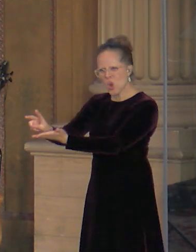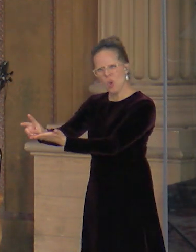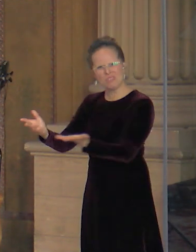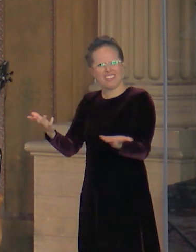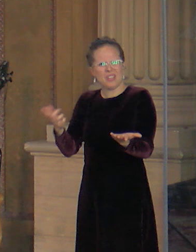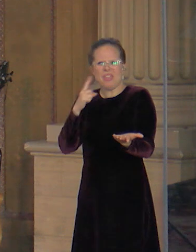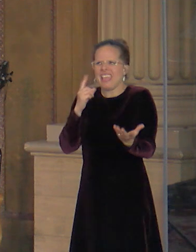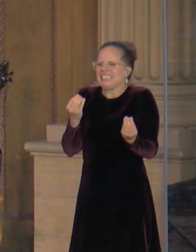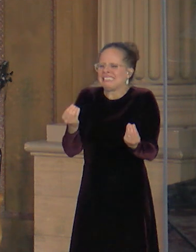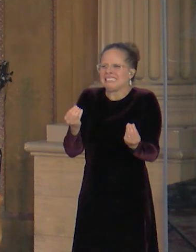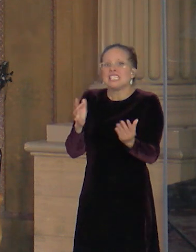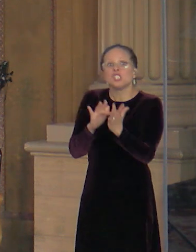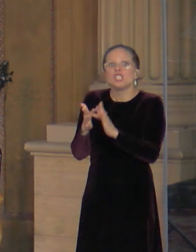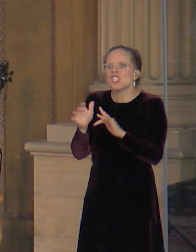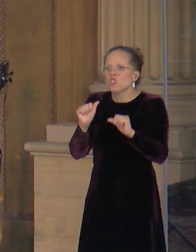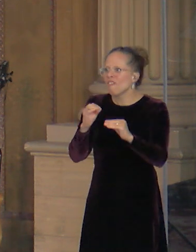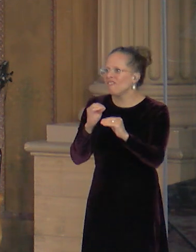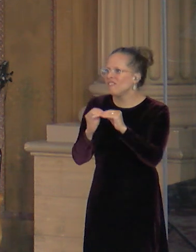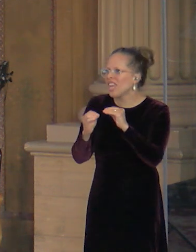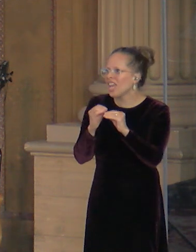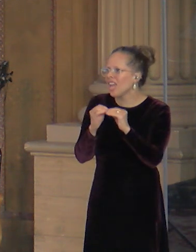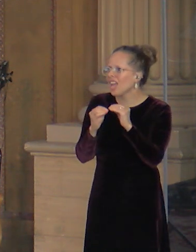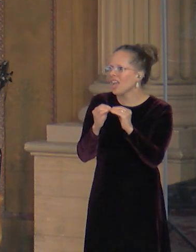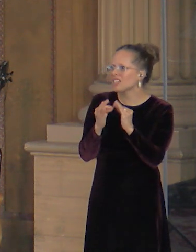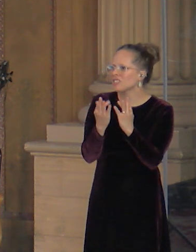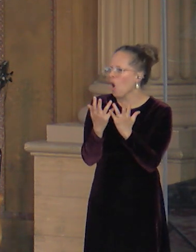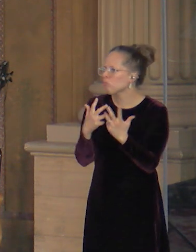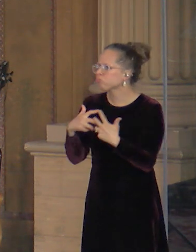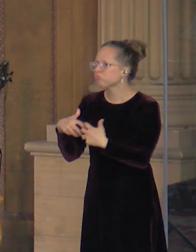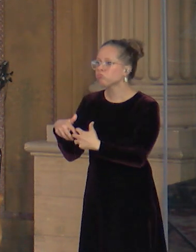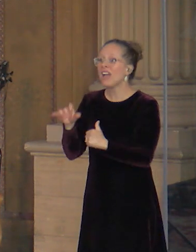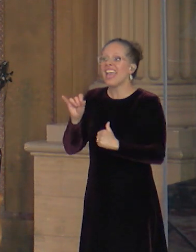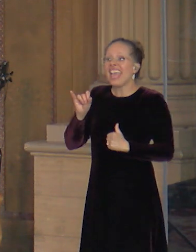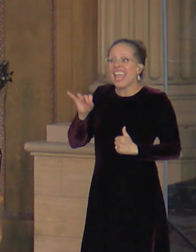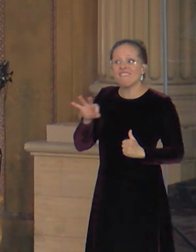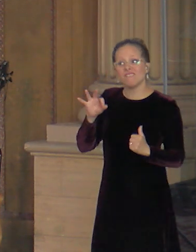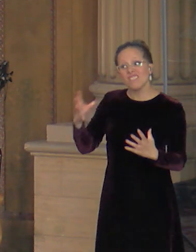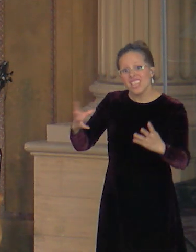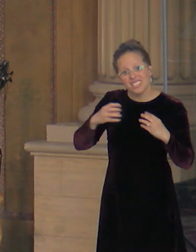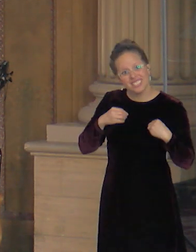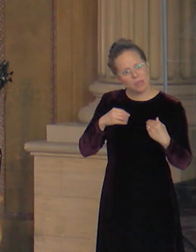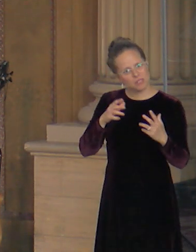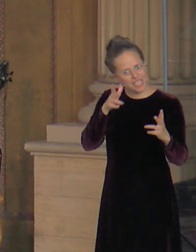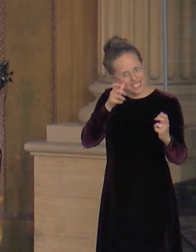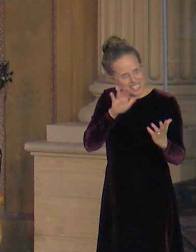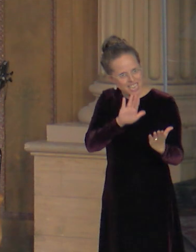the goodness that he could usher in if he just took Satan up on his offer and took that throne